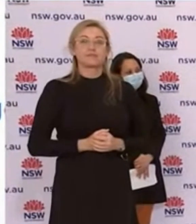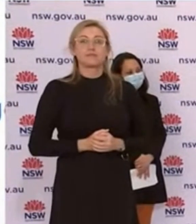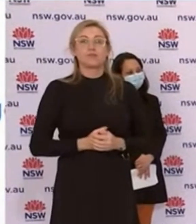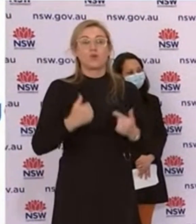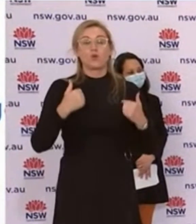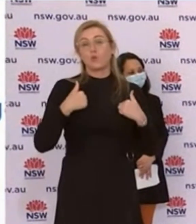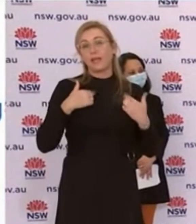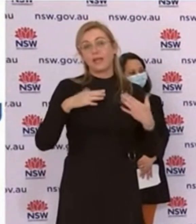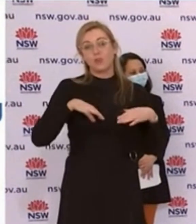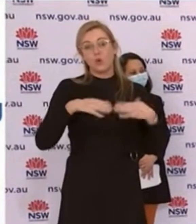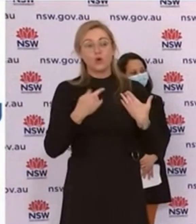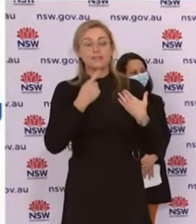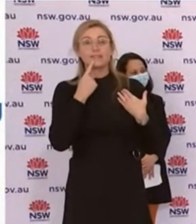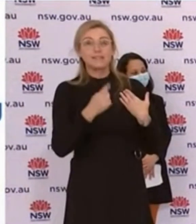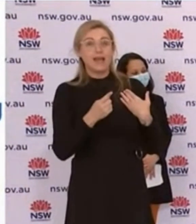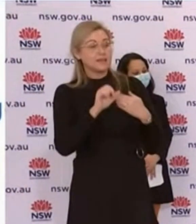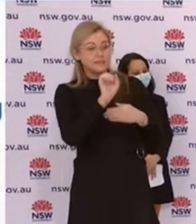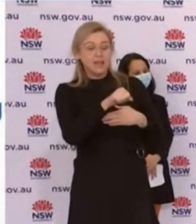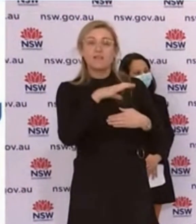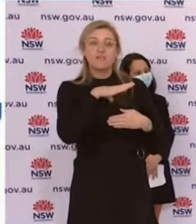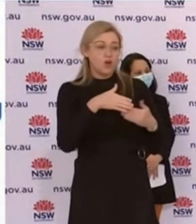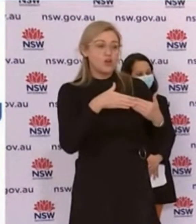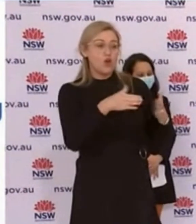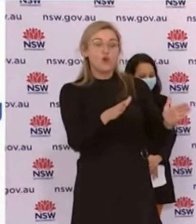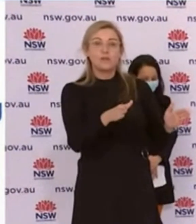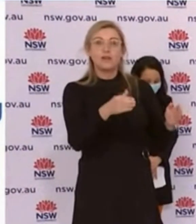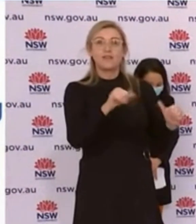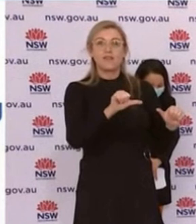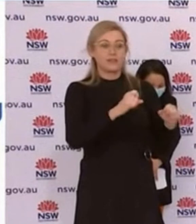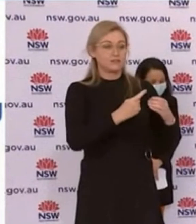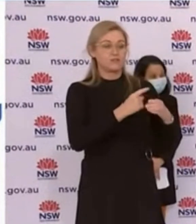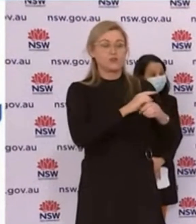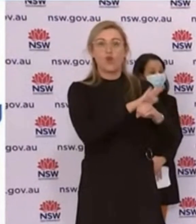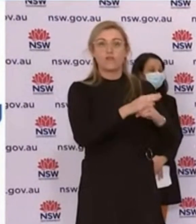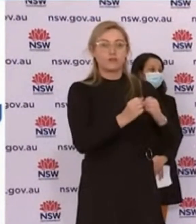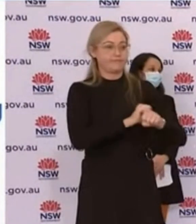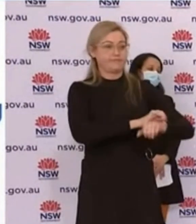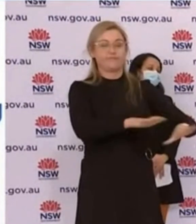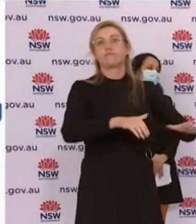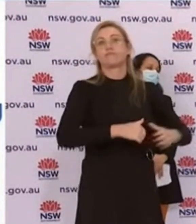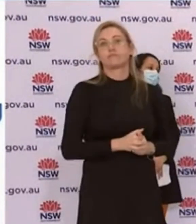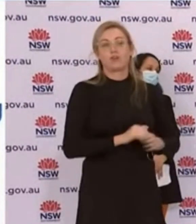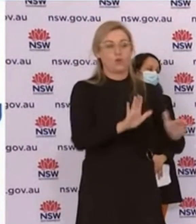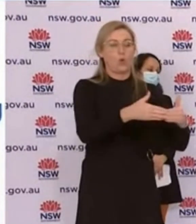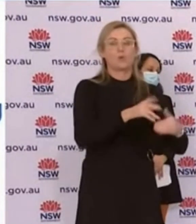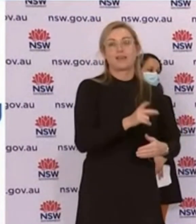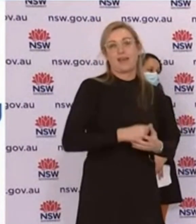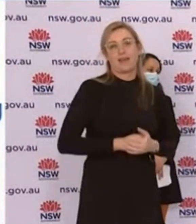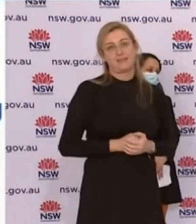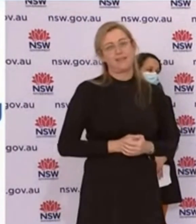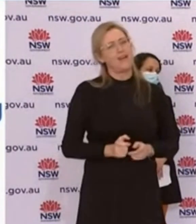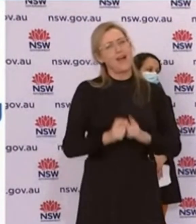give them false hope by opening it and then a couple of days later shut them down again. And if you're a business, you're a hospitality, a cafe, a restaurant, you're